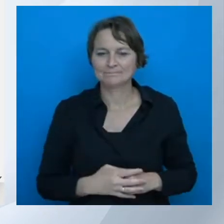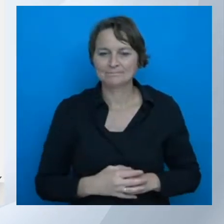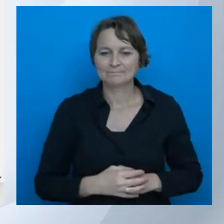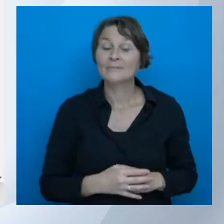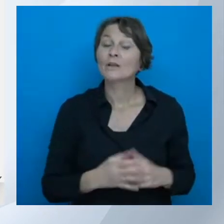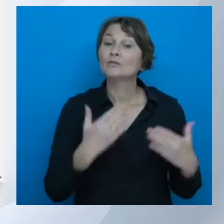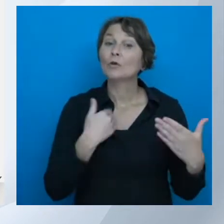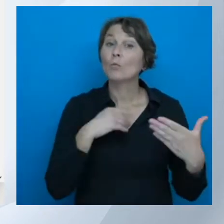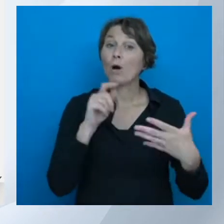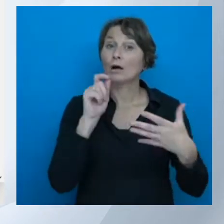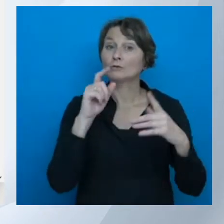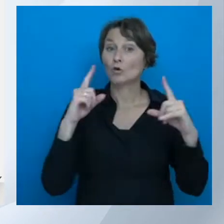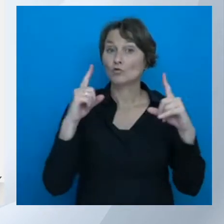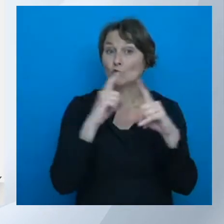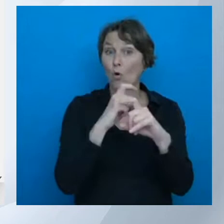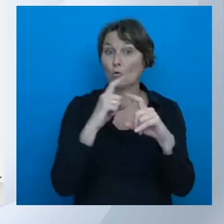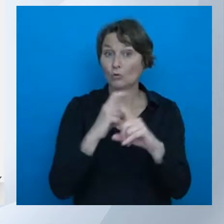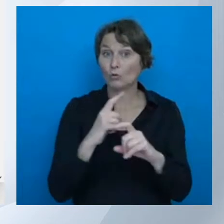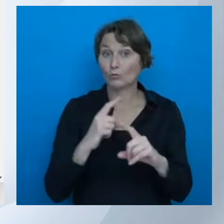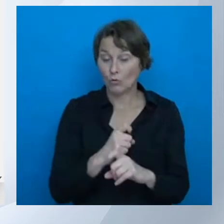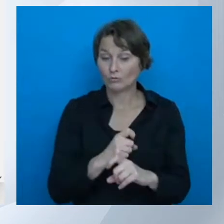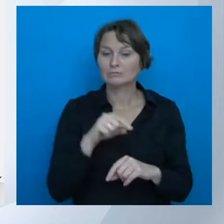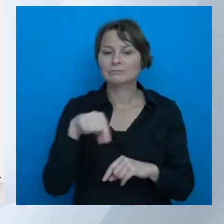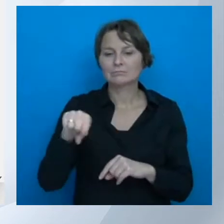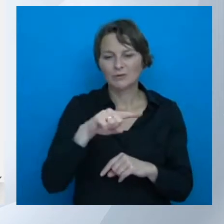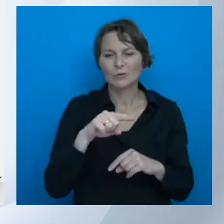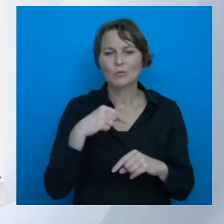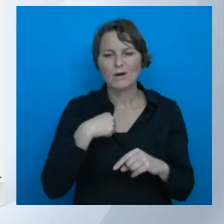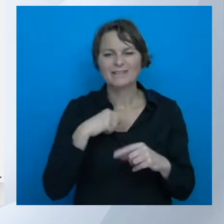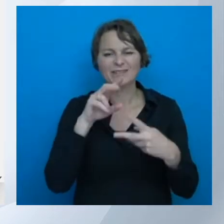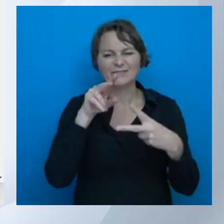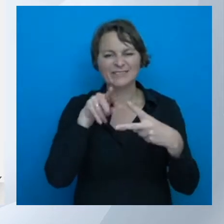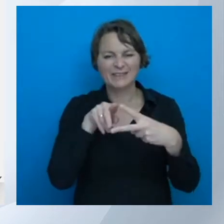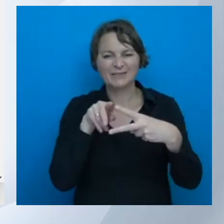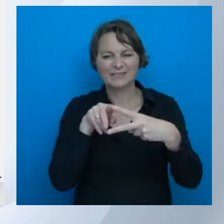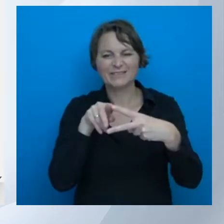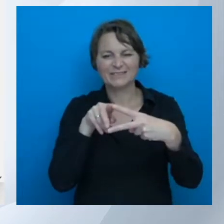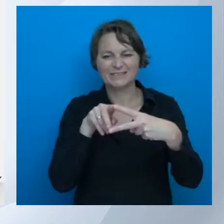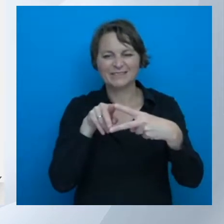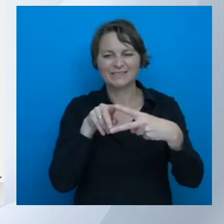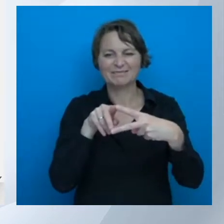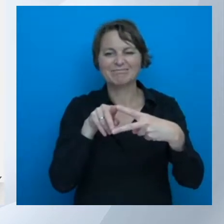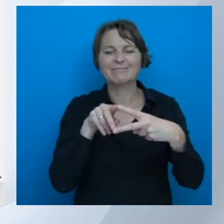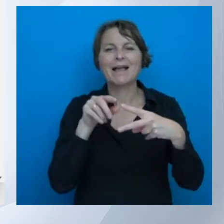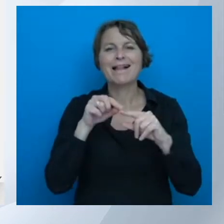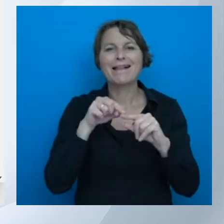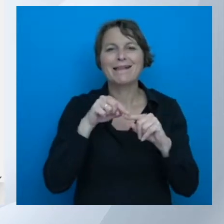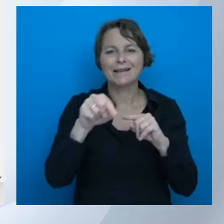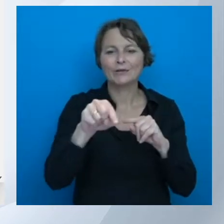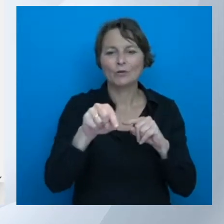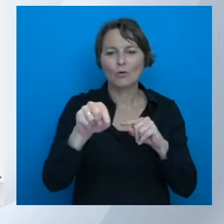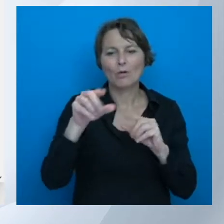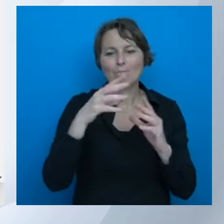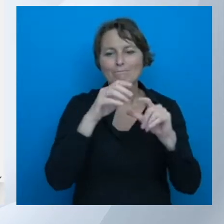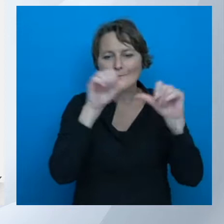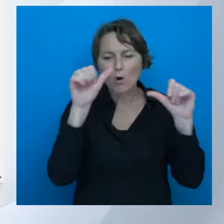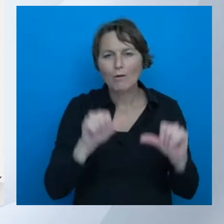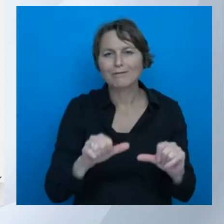uses the bag-of-words encoder, and for training, is using the logistic regression as a default model.